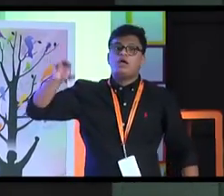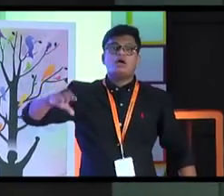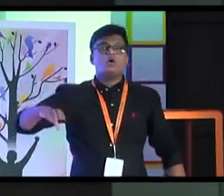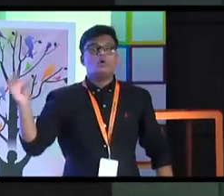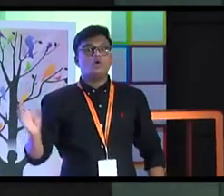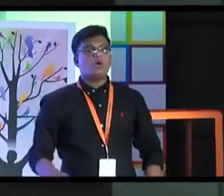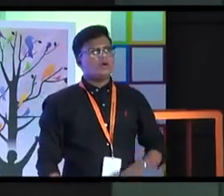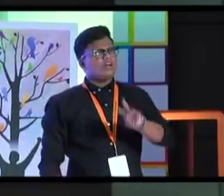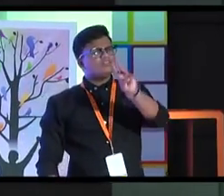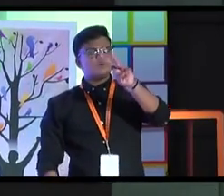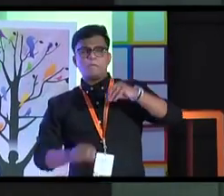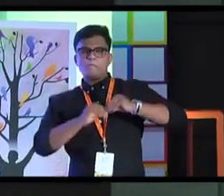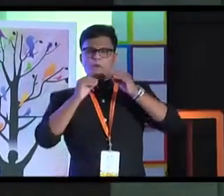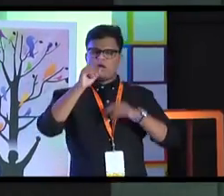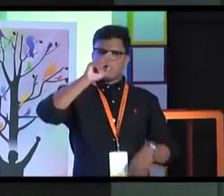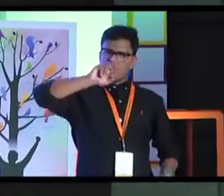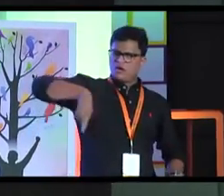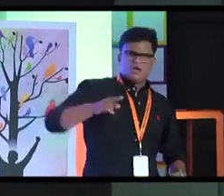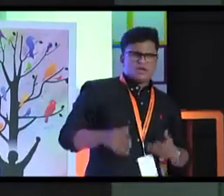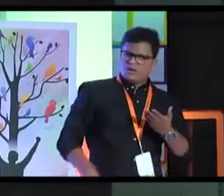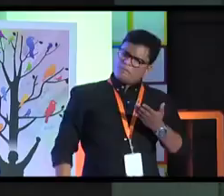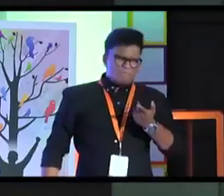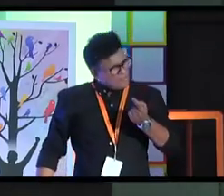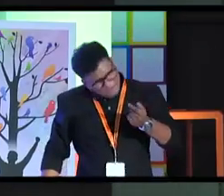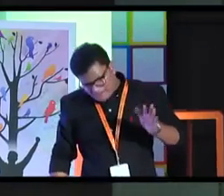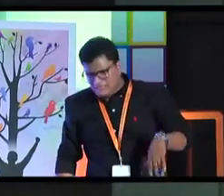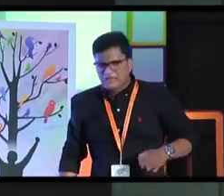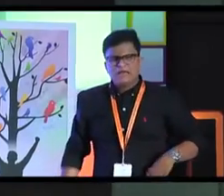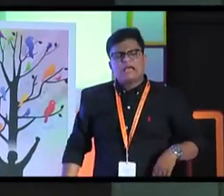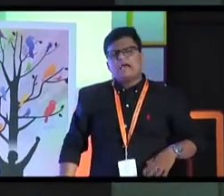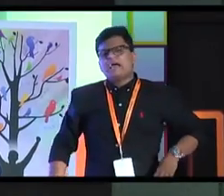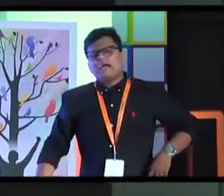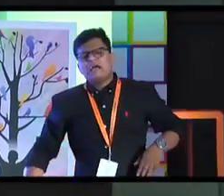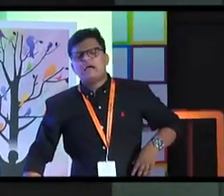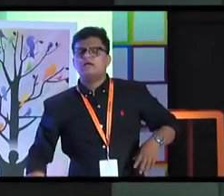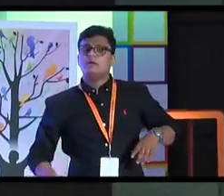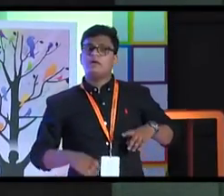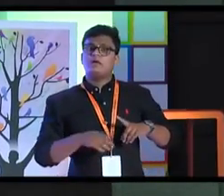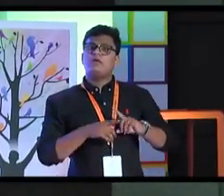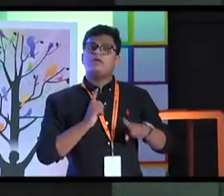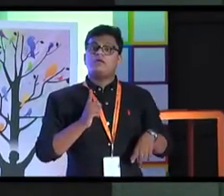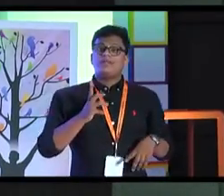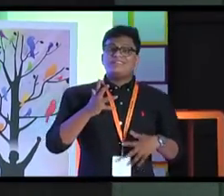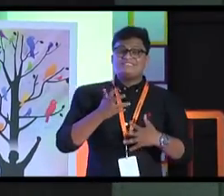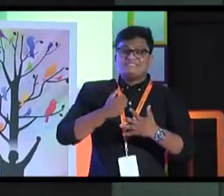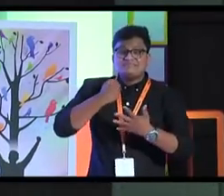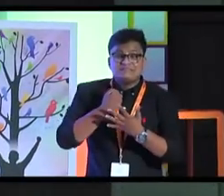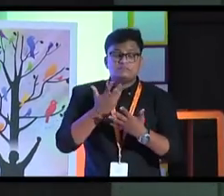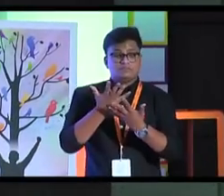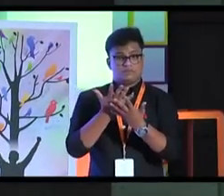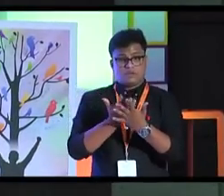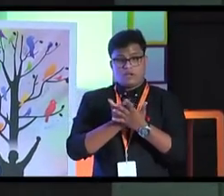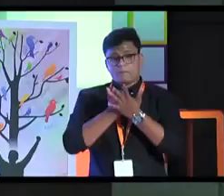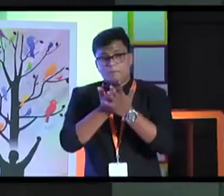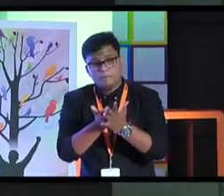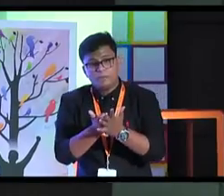not bad. We have to tap that, so money is there. So we believe that opportunity exists today with young